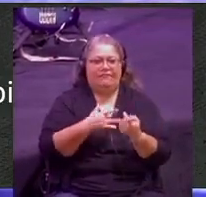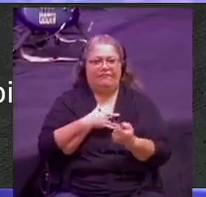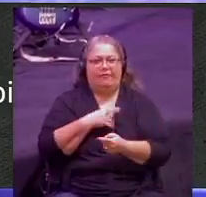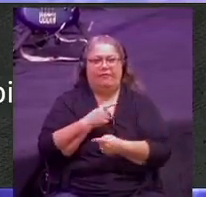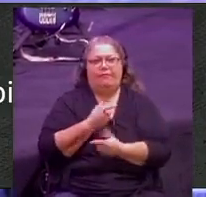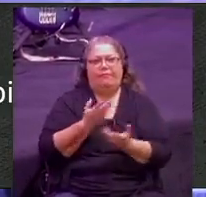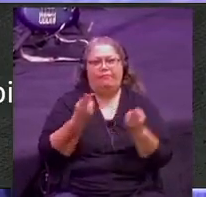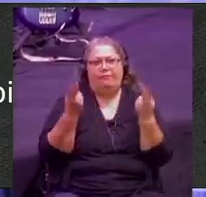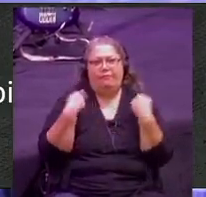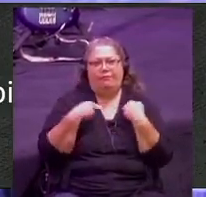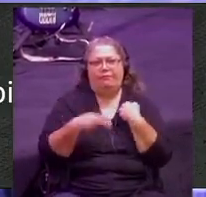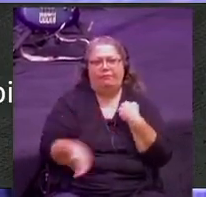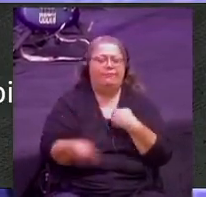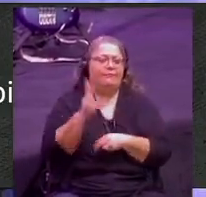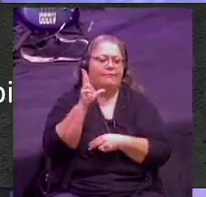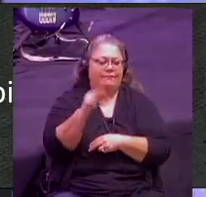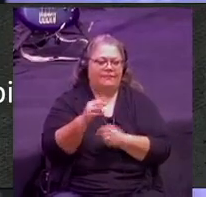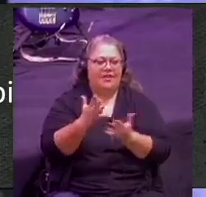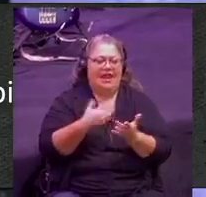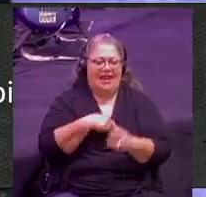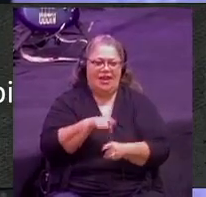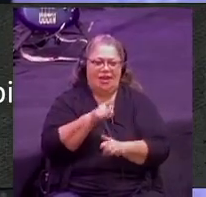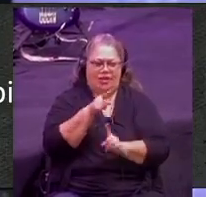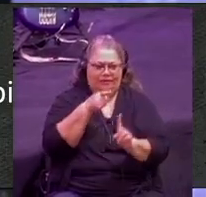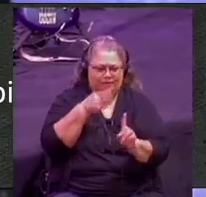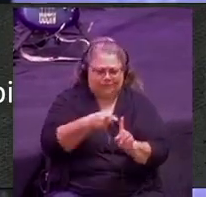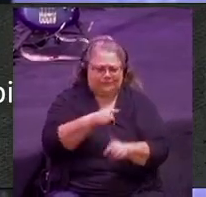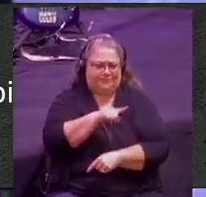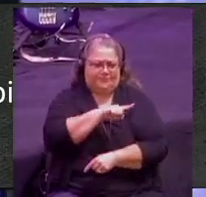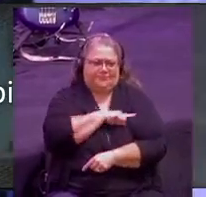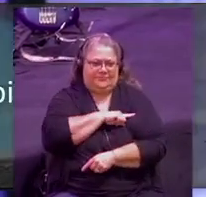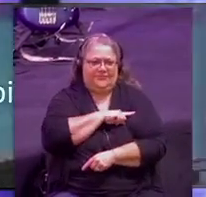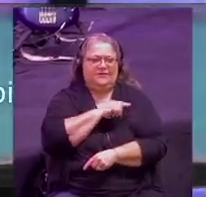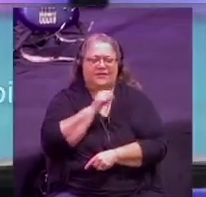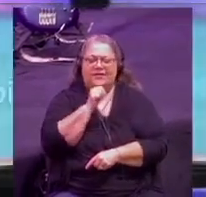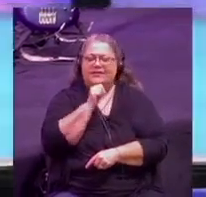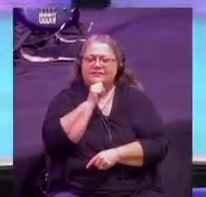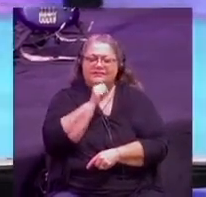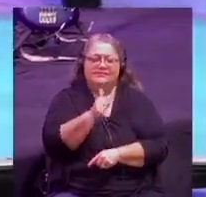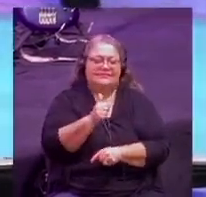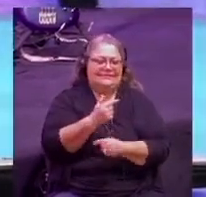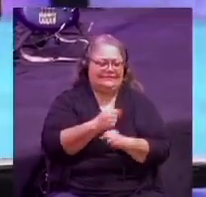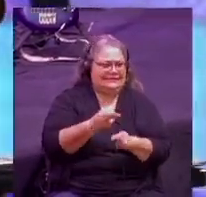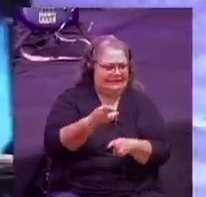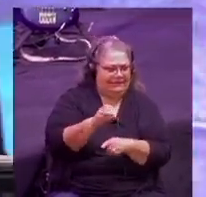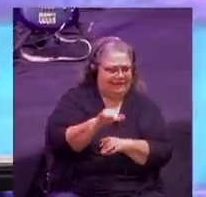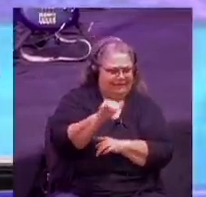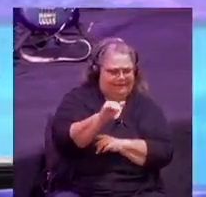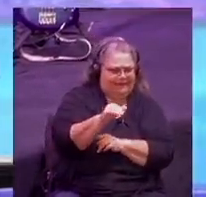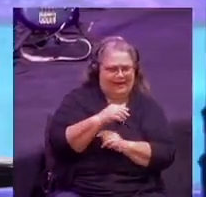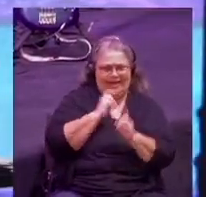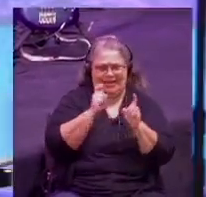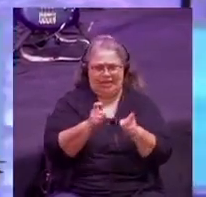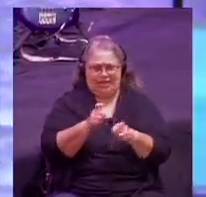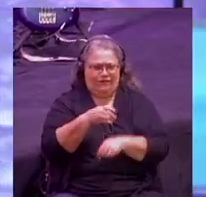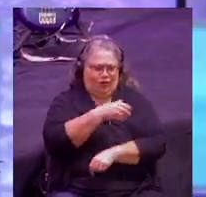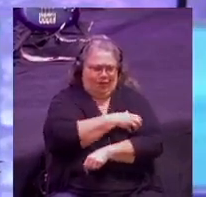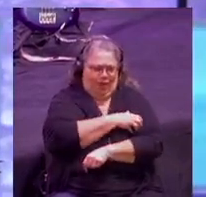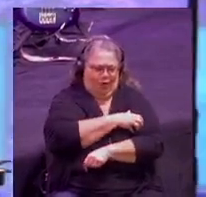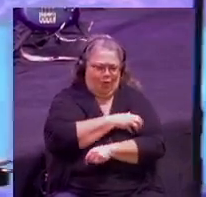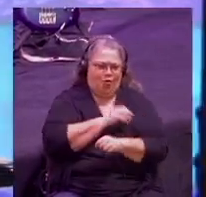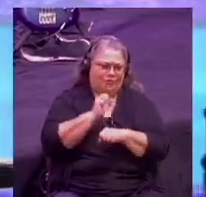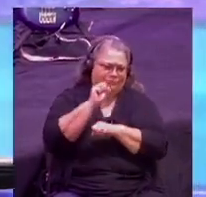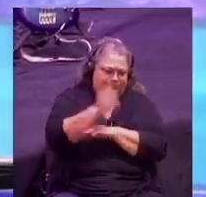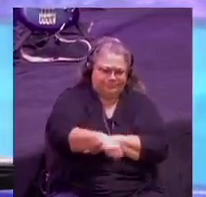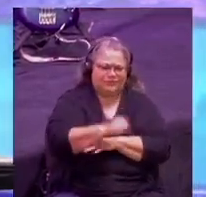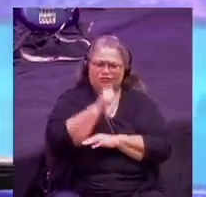The Holy Spirit is trying to convict you, not condemn you, so that he can say, hey, I can give you power to overcome this. You don't